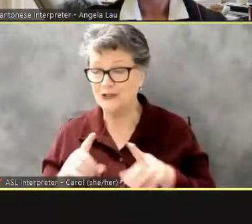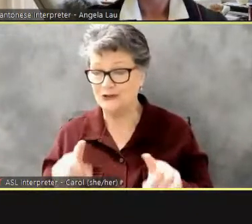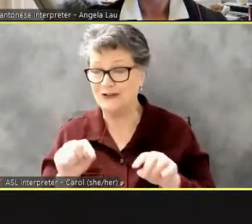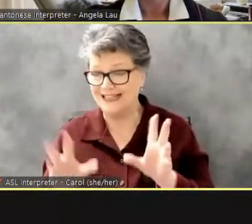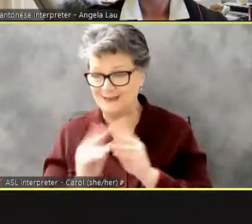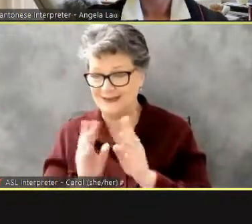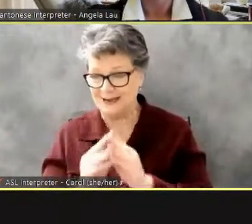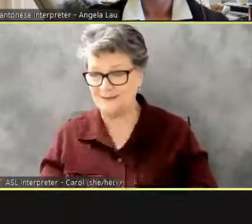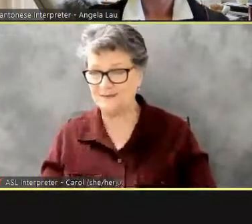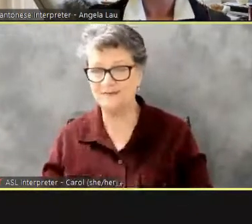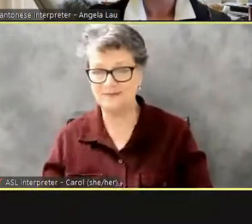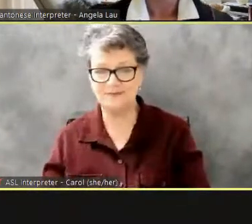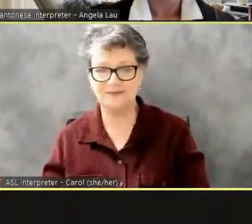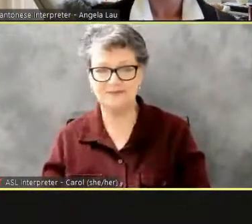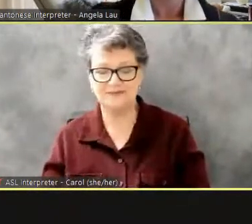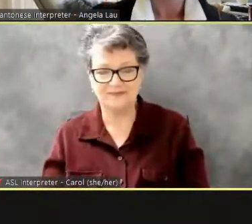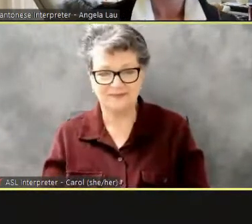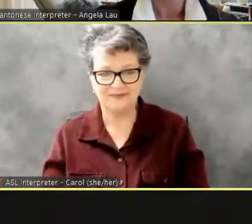call.